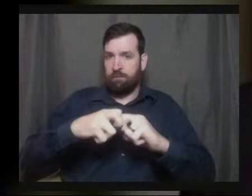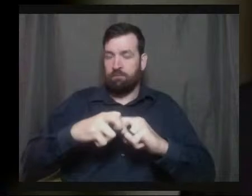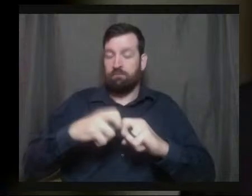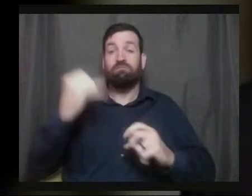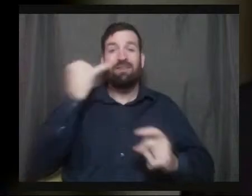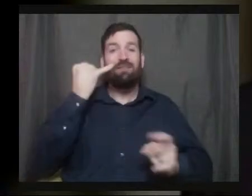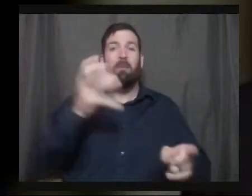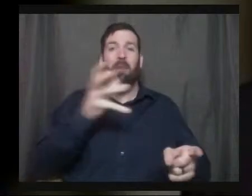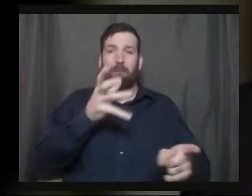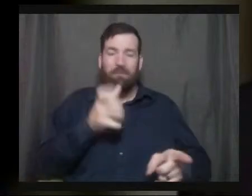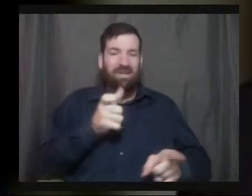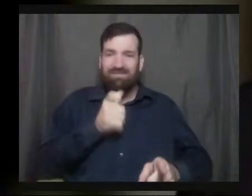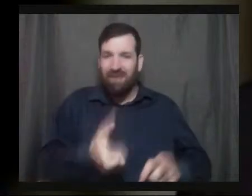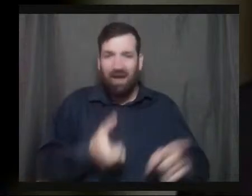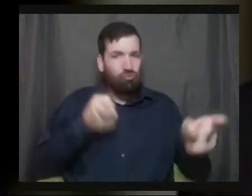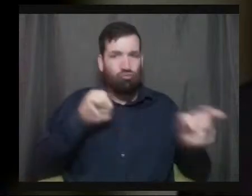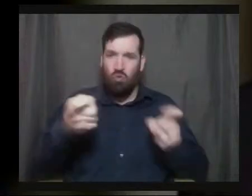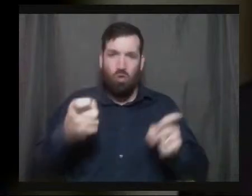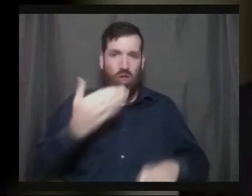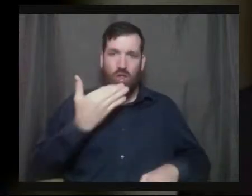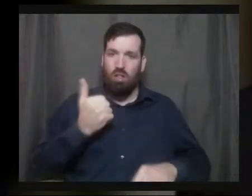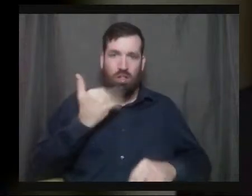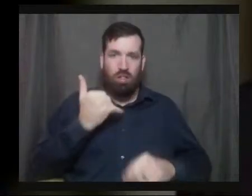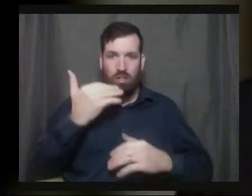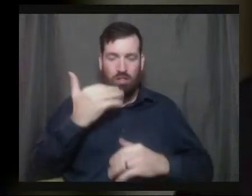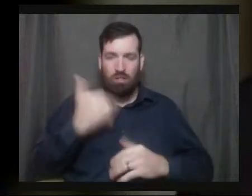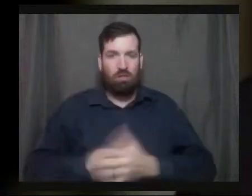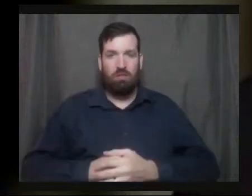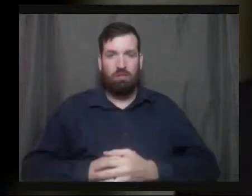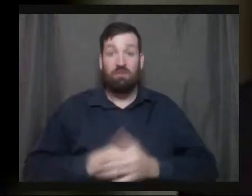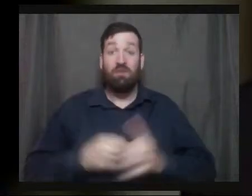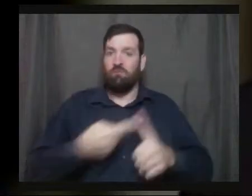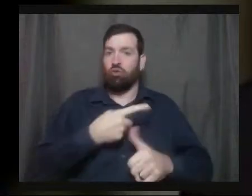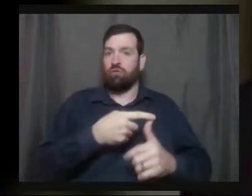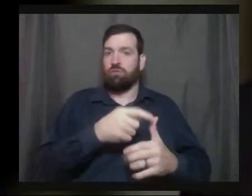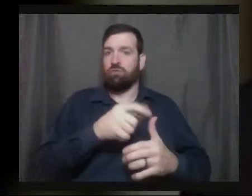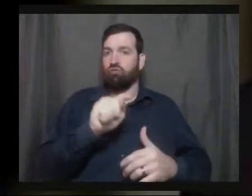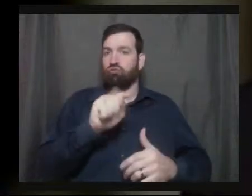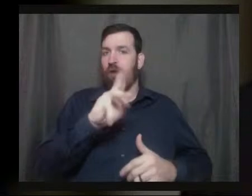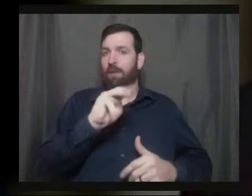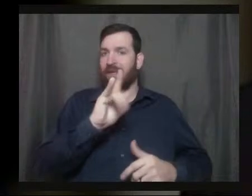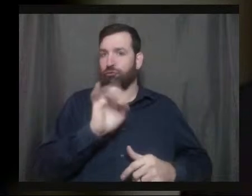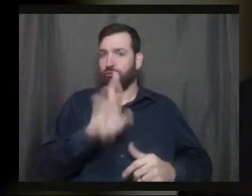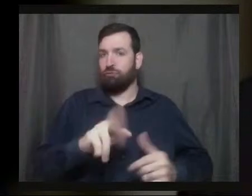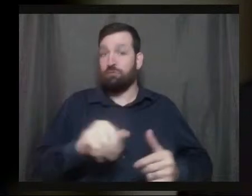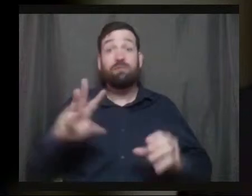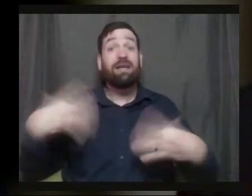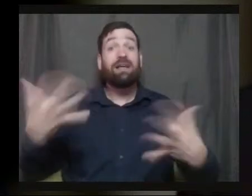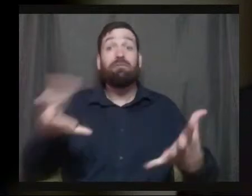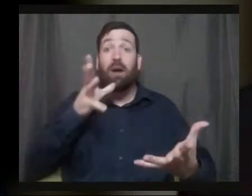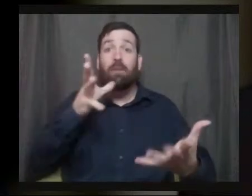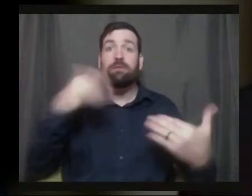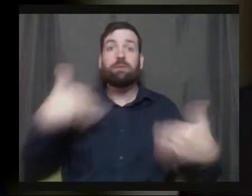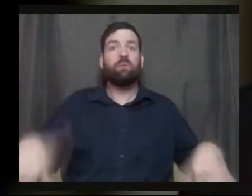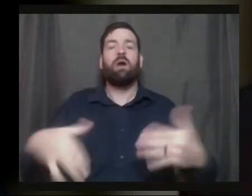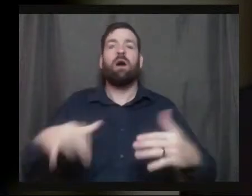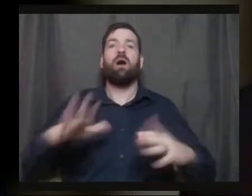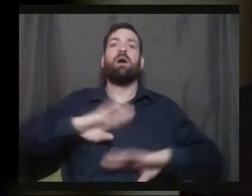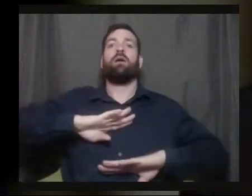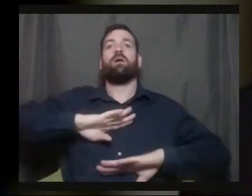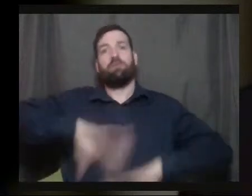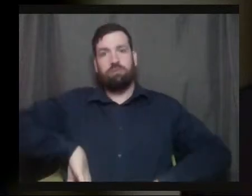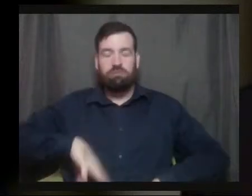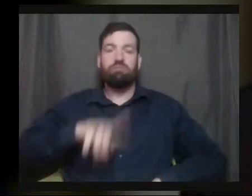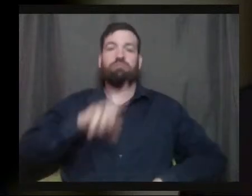poorly controlled blood sugars in the first trimester. So we're trying to give our moms absolute reassurance that it is